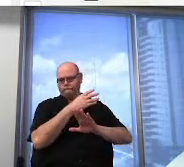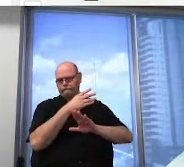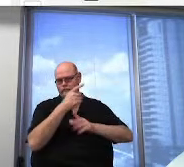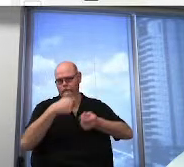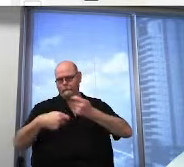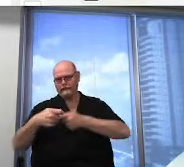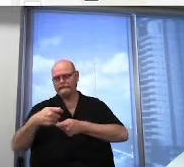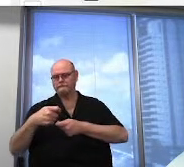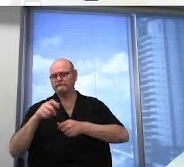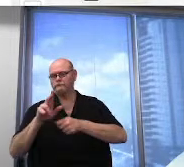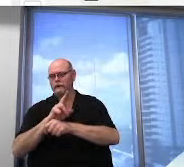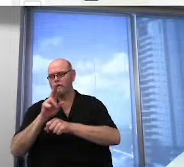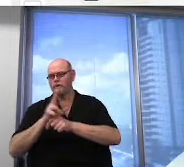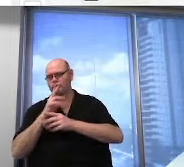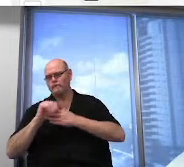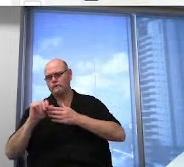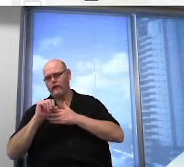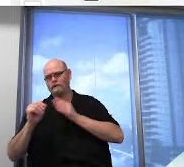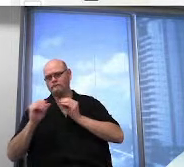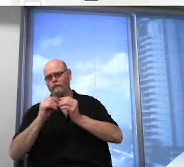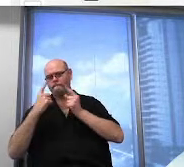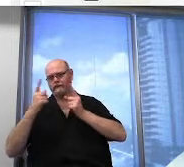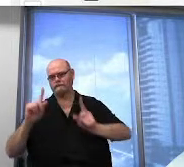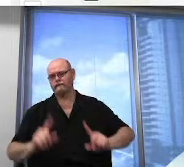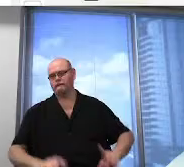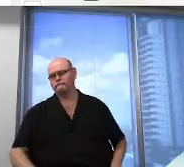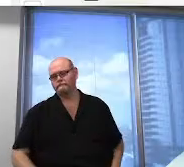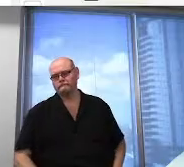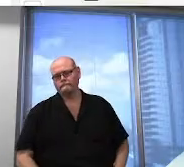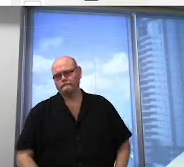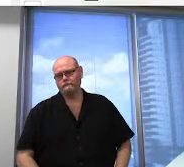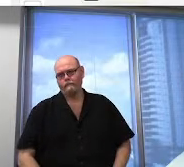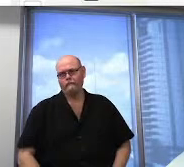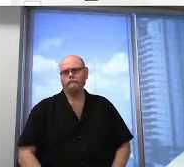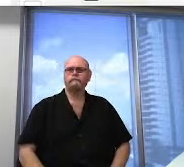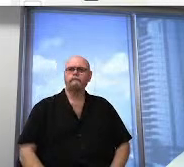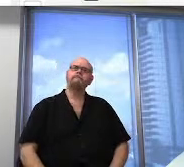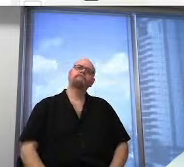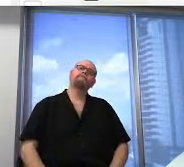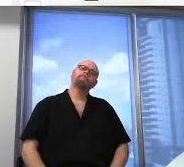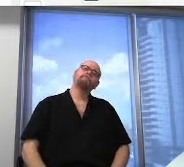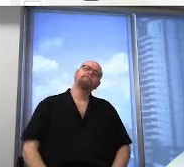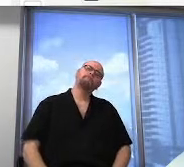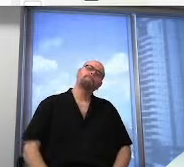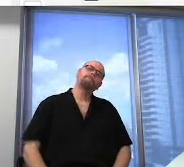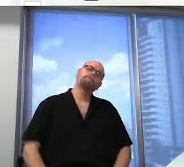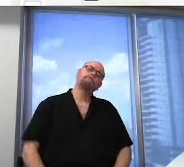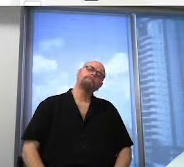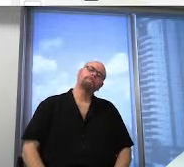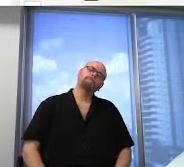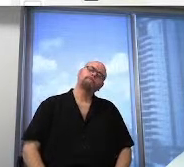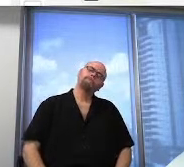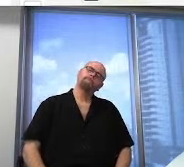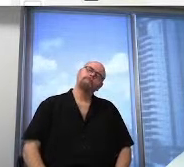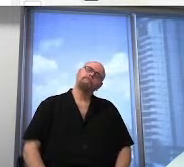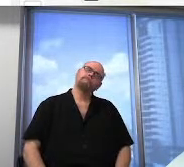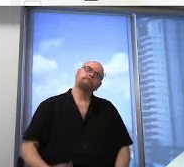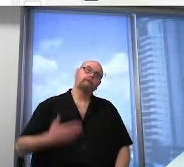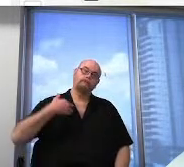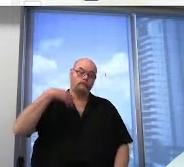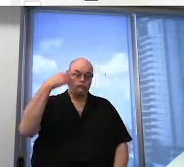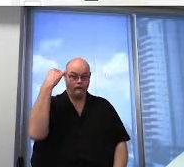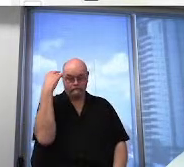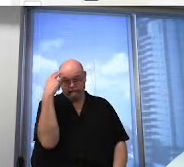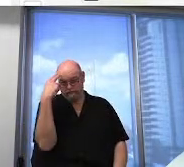us to utilize dollars more effectively. So just as I guess